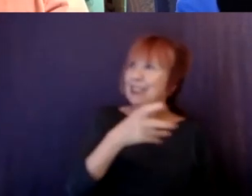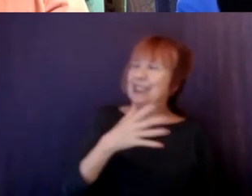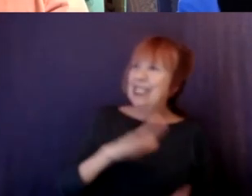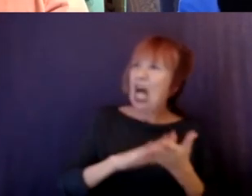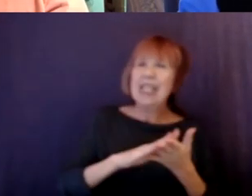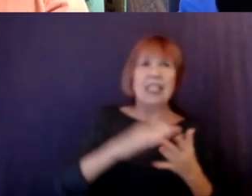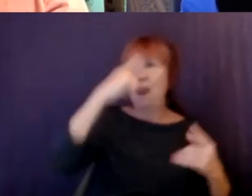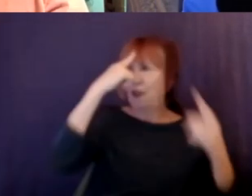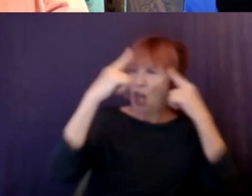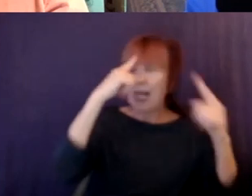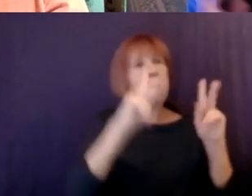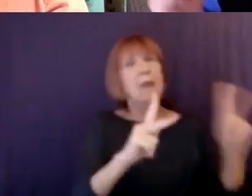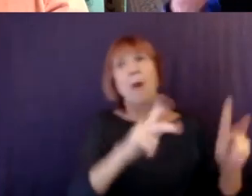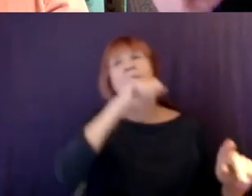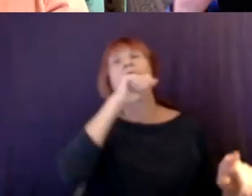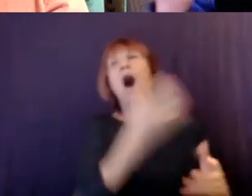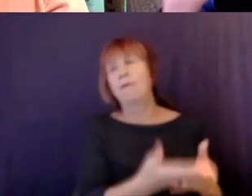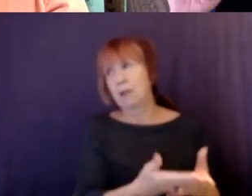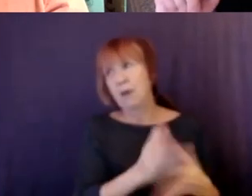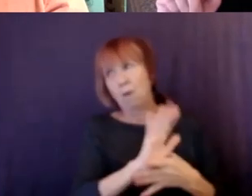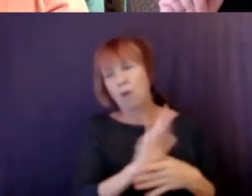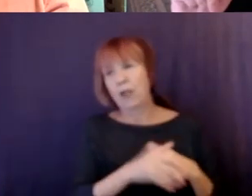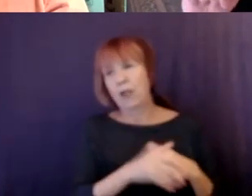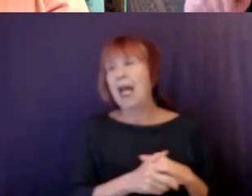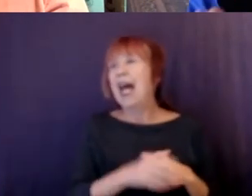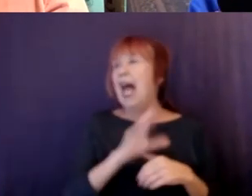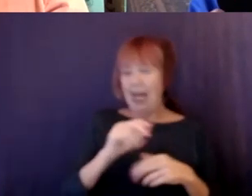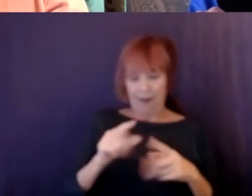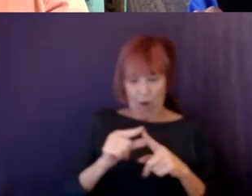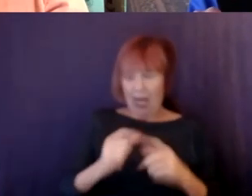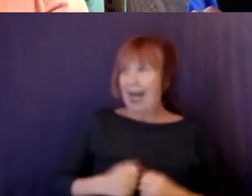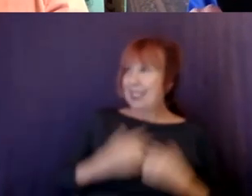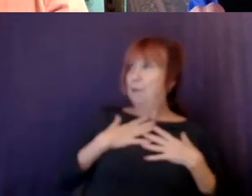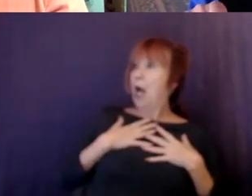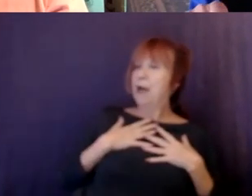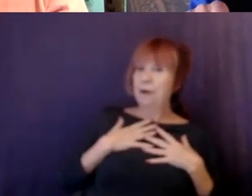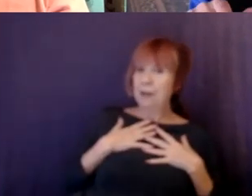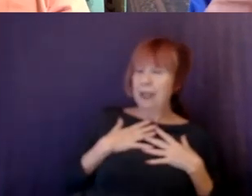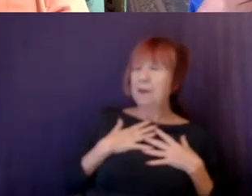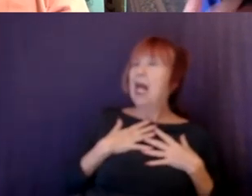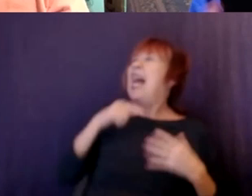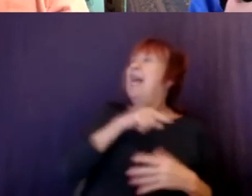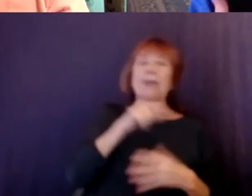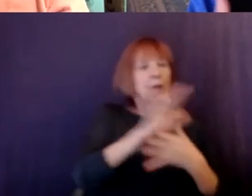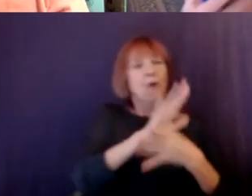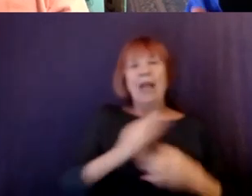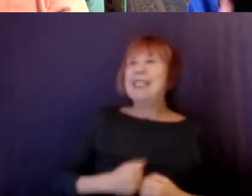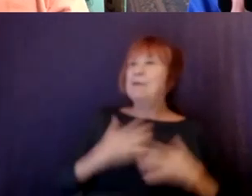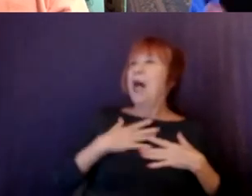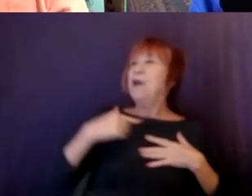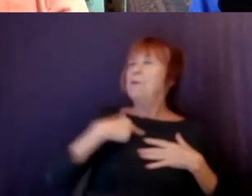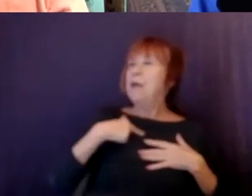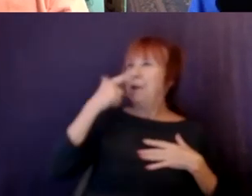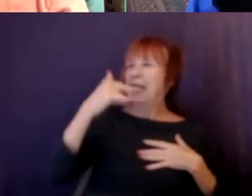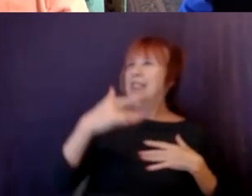people loved it. And going back to the inspiring, it inspired me because I feel connected, because I feel